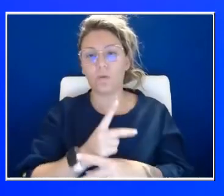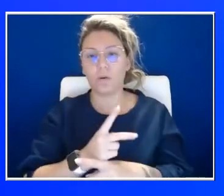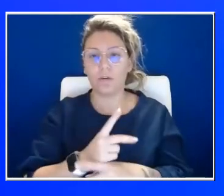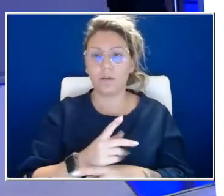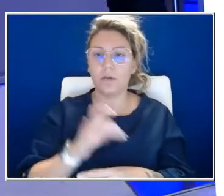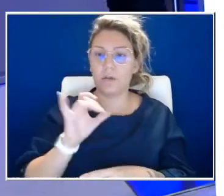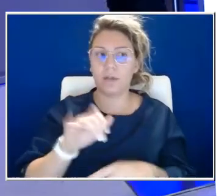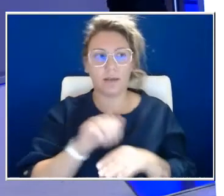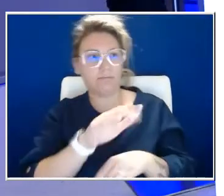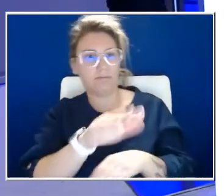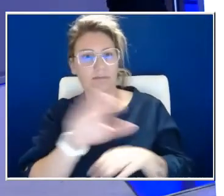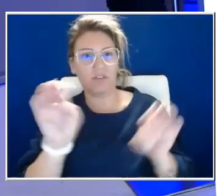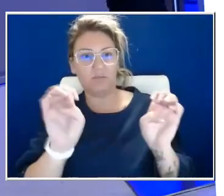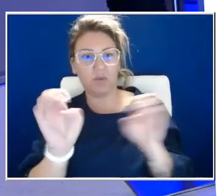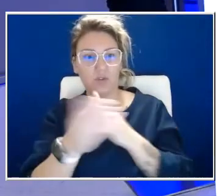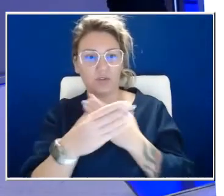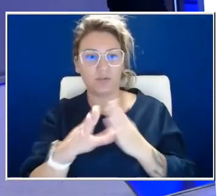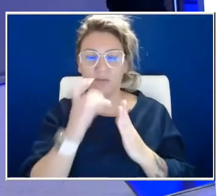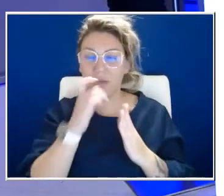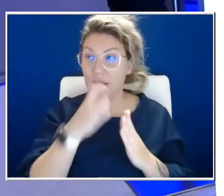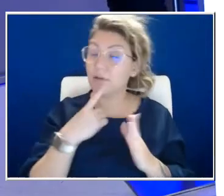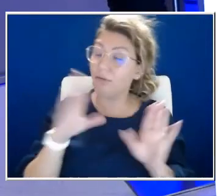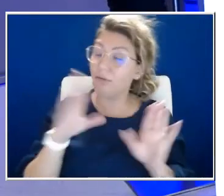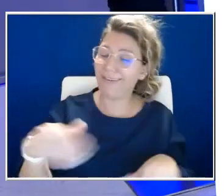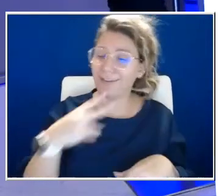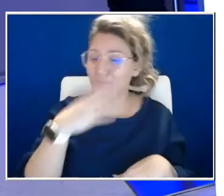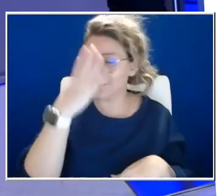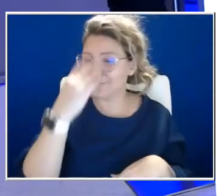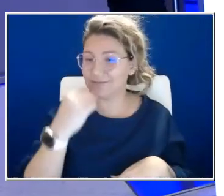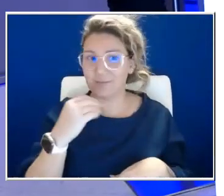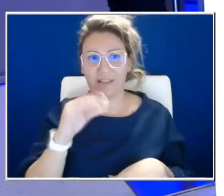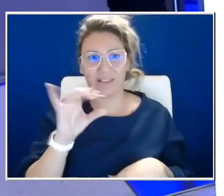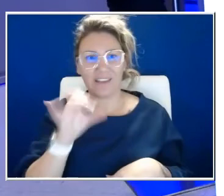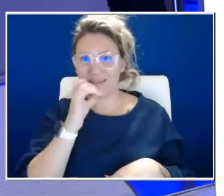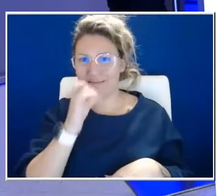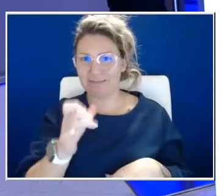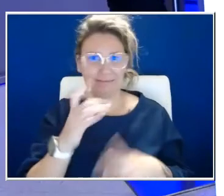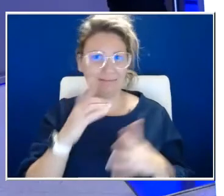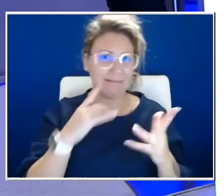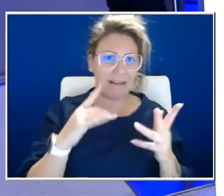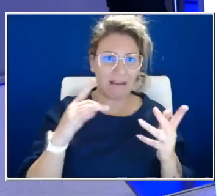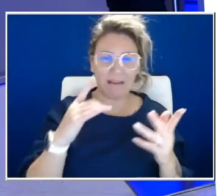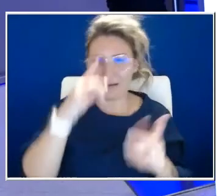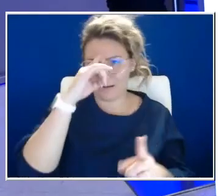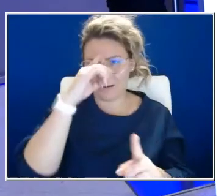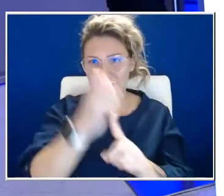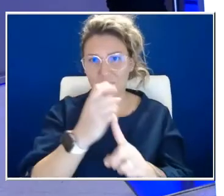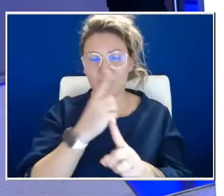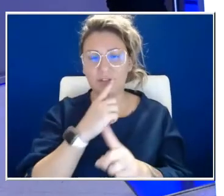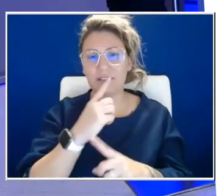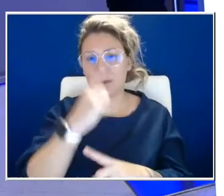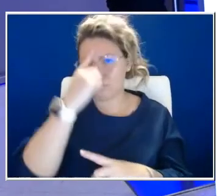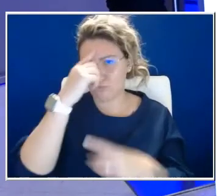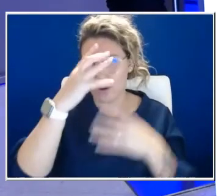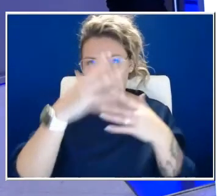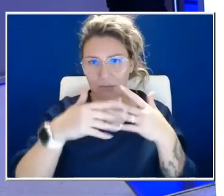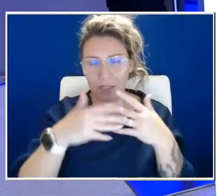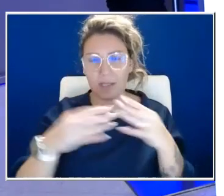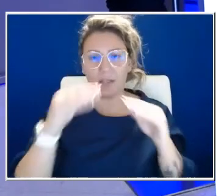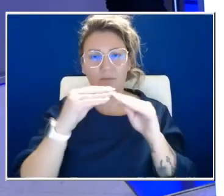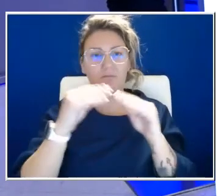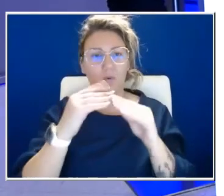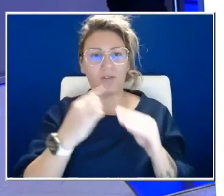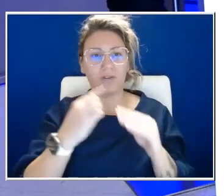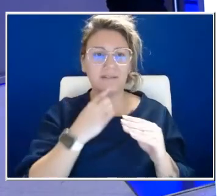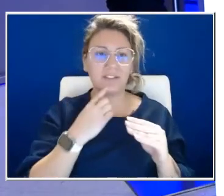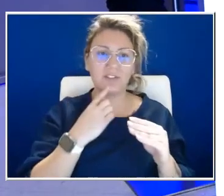department. Yeah, you're not going to tell them to take a nap. And typically that's not a concussion, that's a brain bleed or something else that has happened that is far more serious, which fortunately